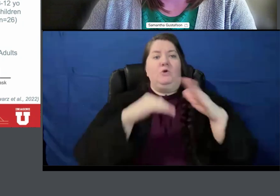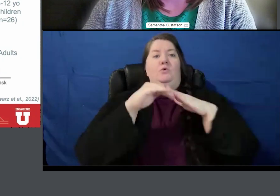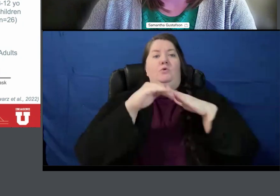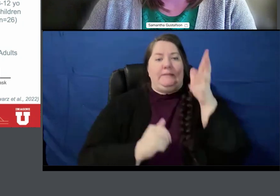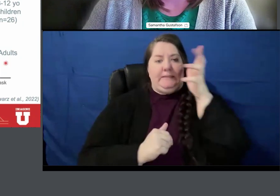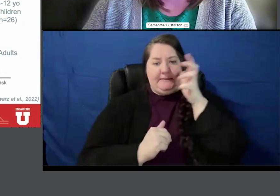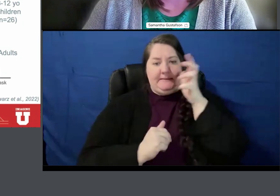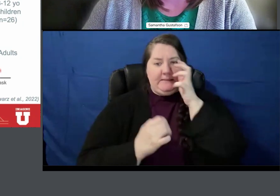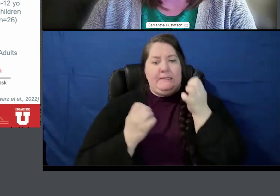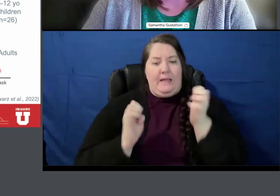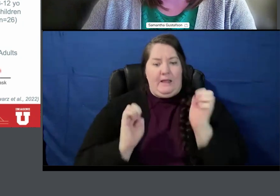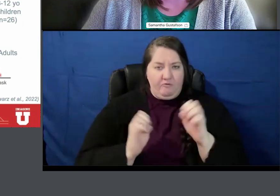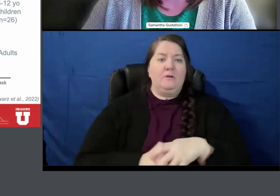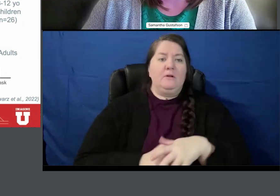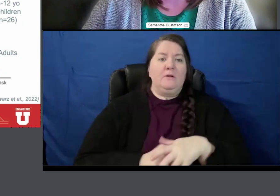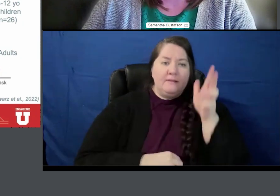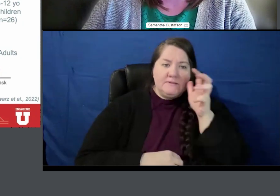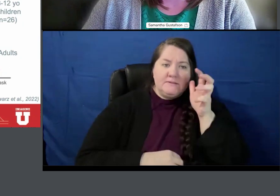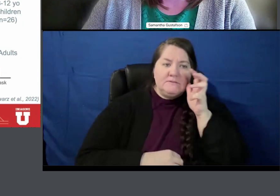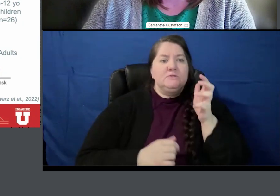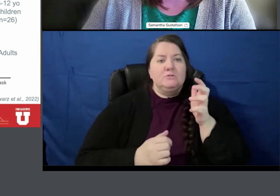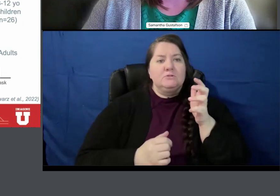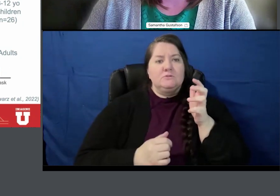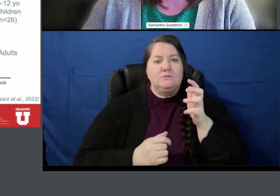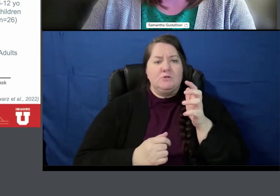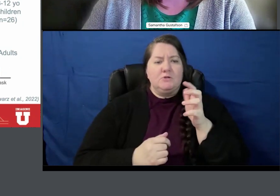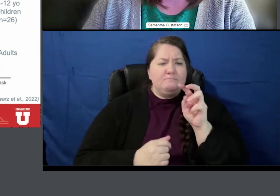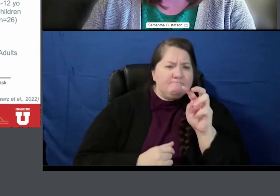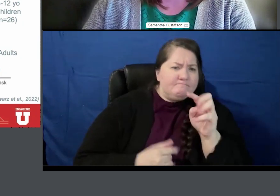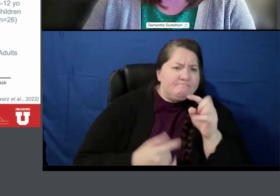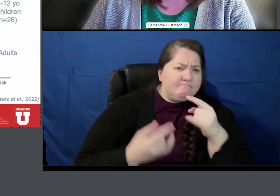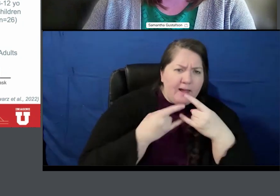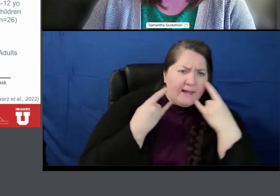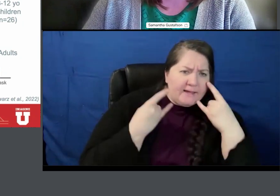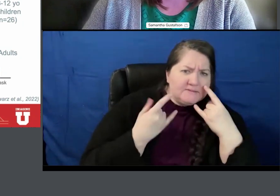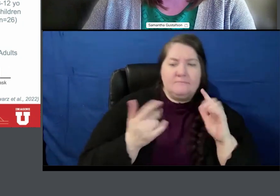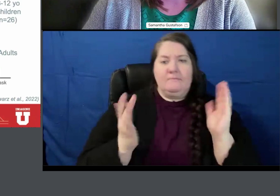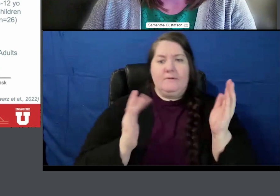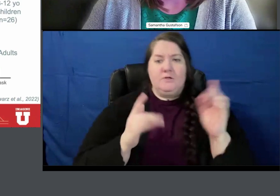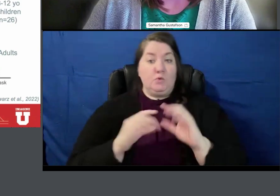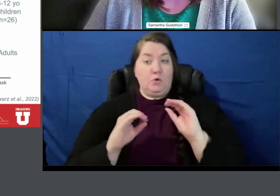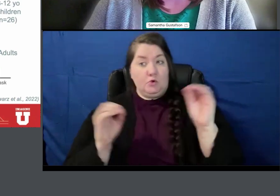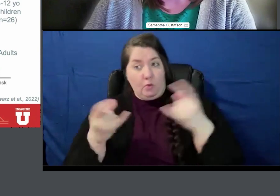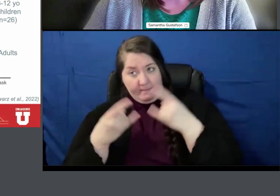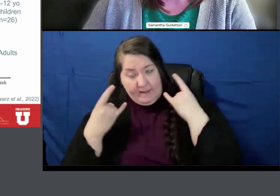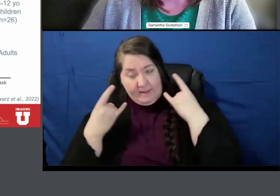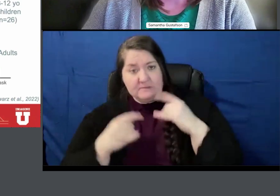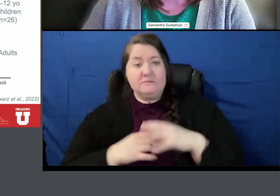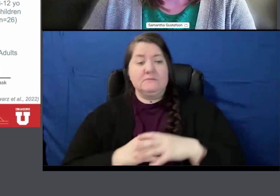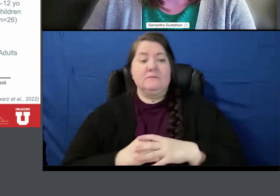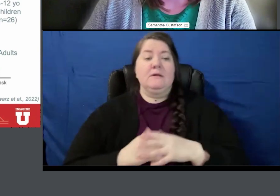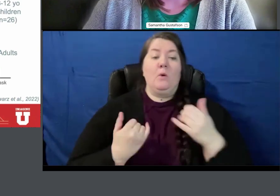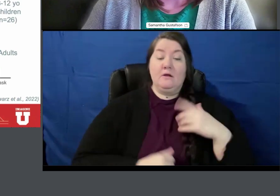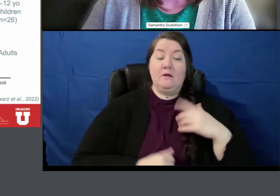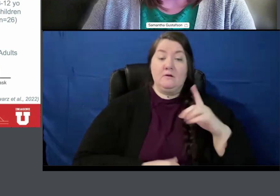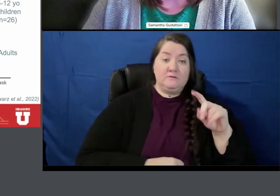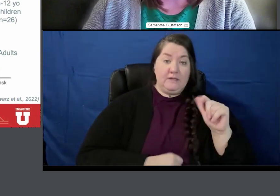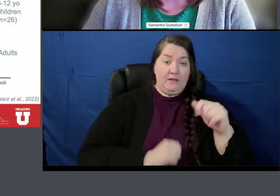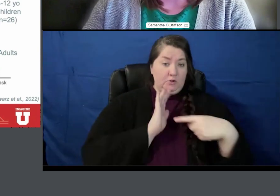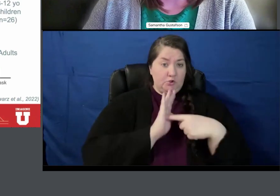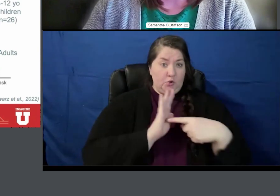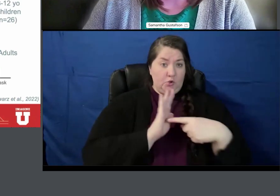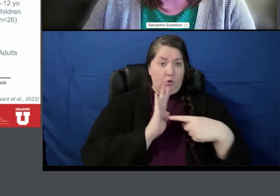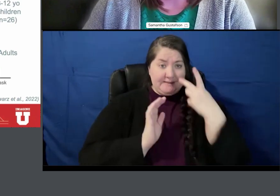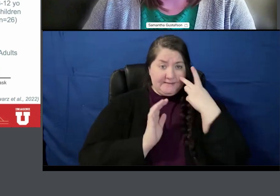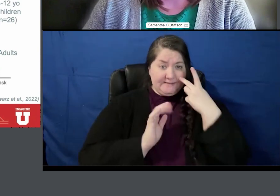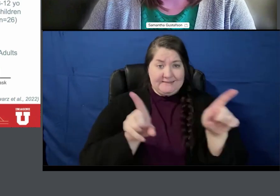effort as adults are listening to the face mask condition compared to the no mask condition. And now we have data that shows we see that